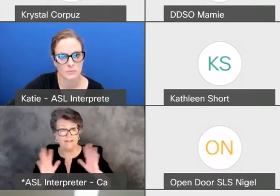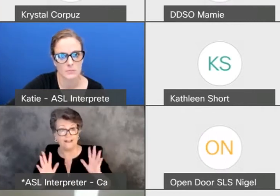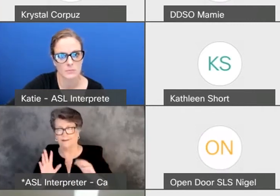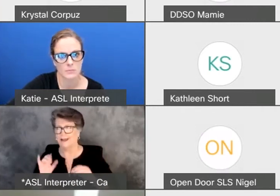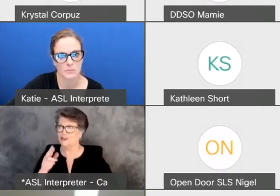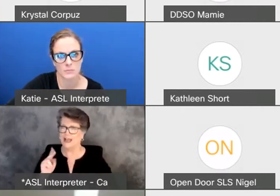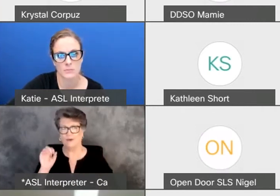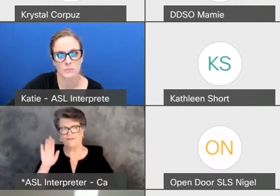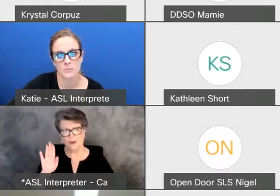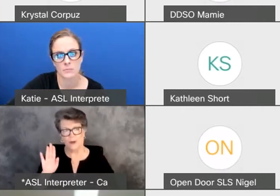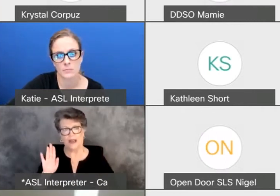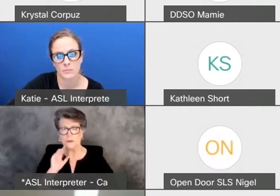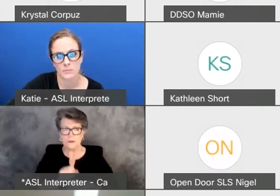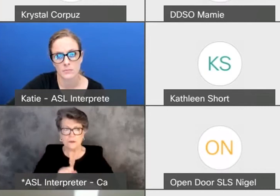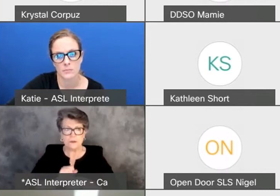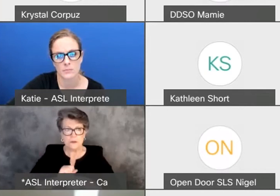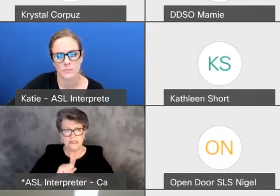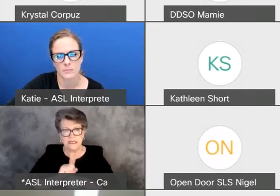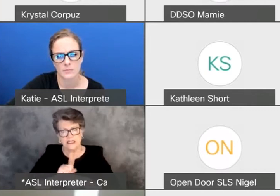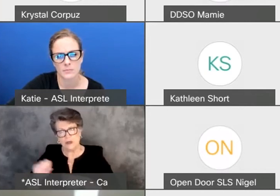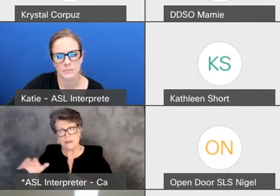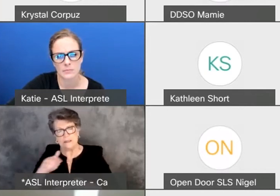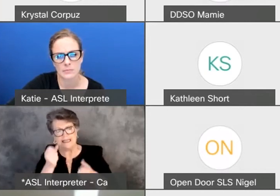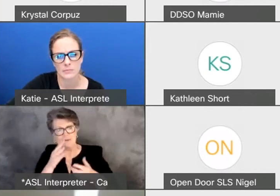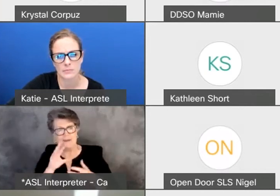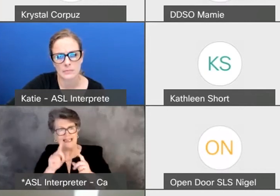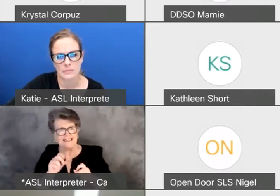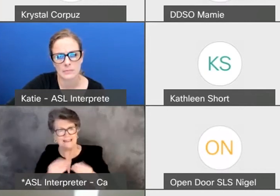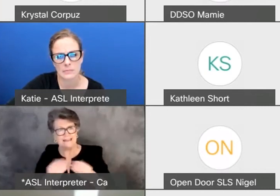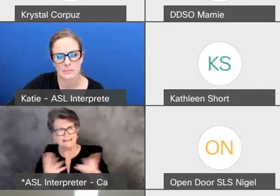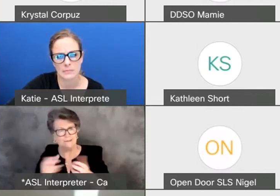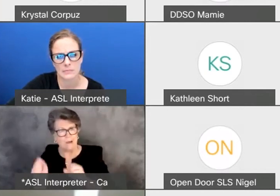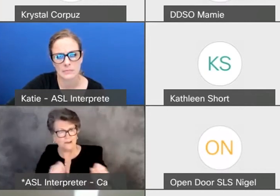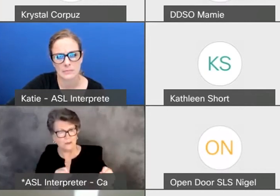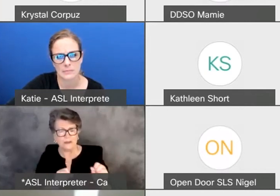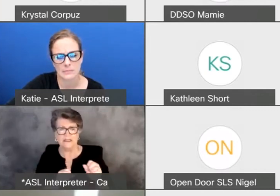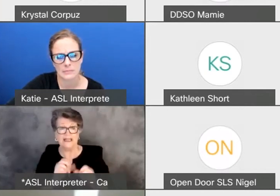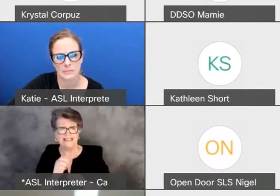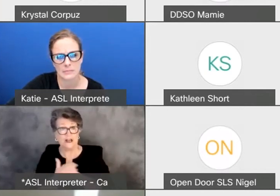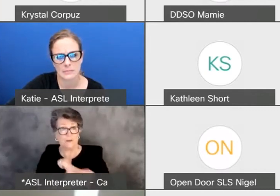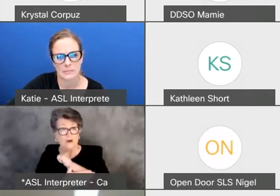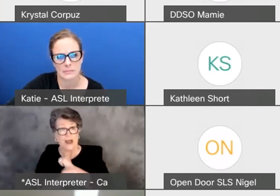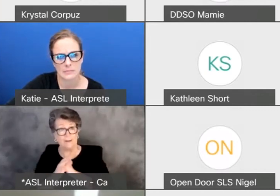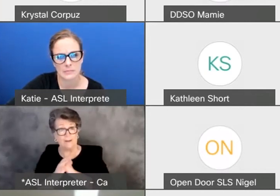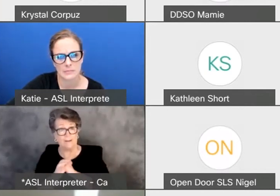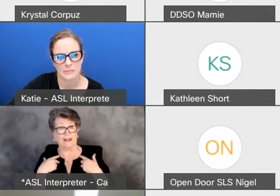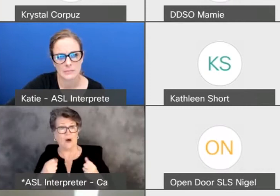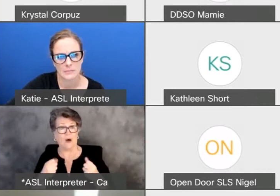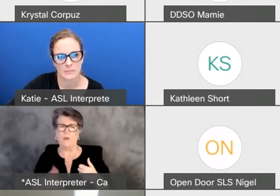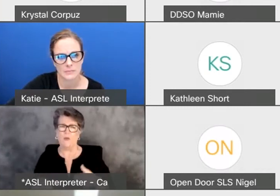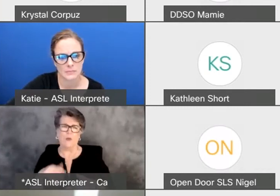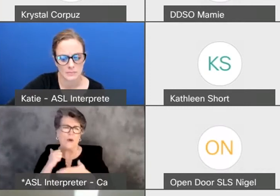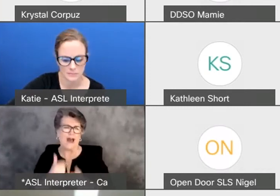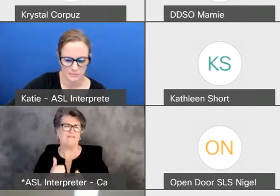January, February, we worked really, really hard trying to get as many tests to you all as possible. Sacramento County Public Health was so helpful in